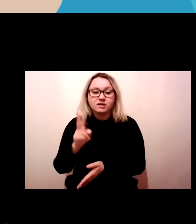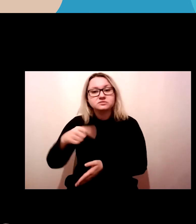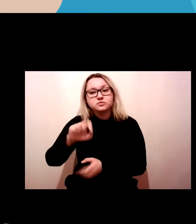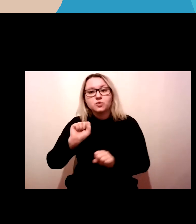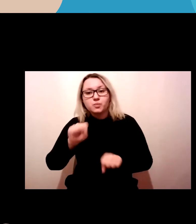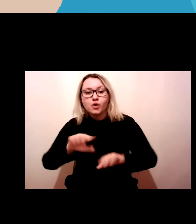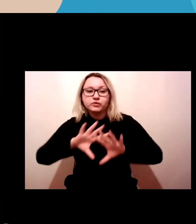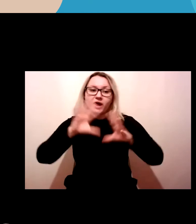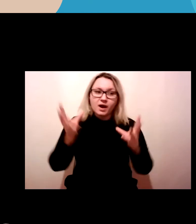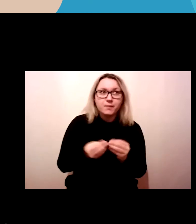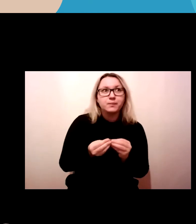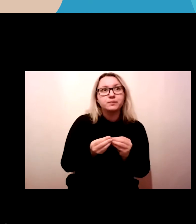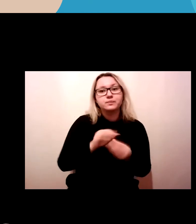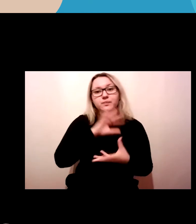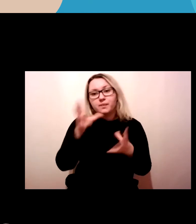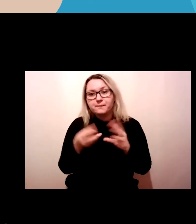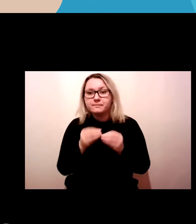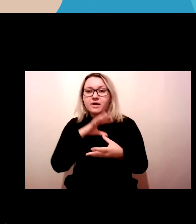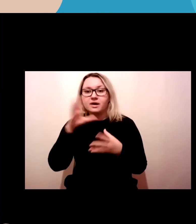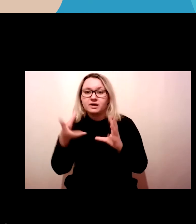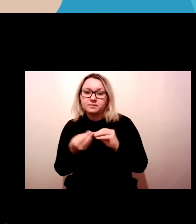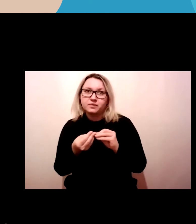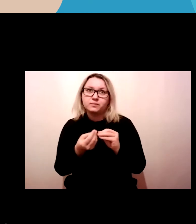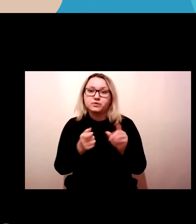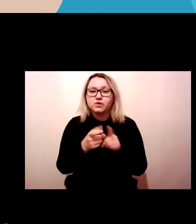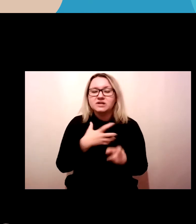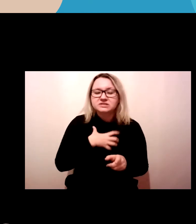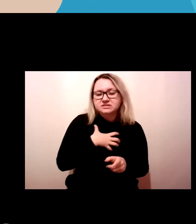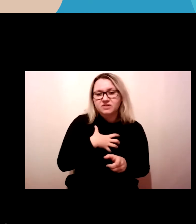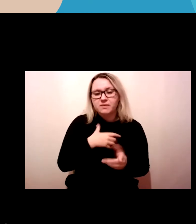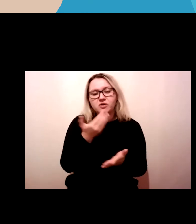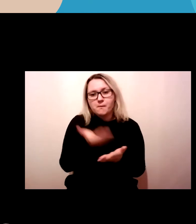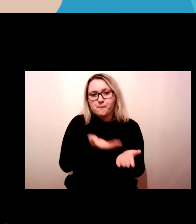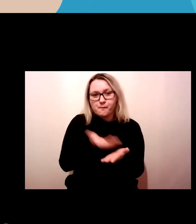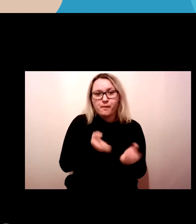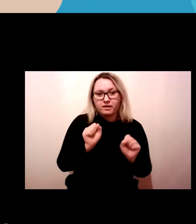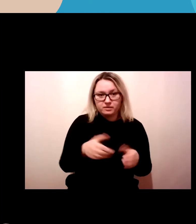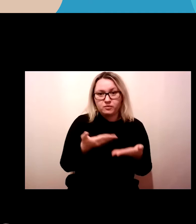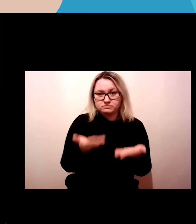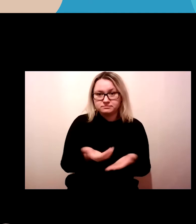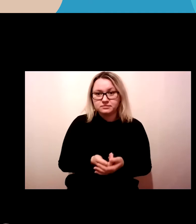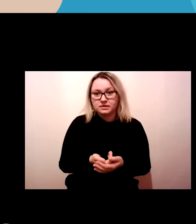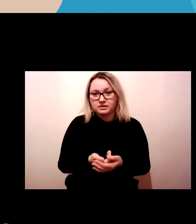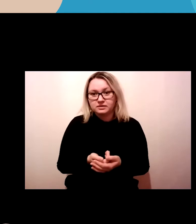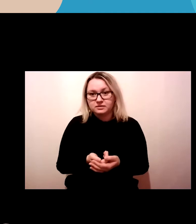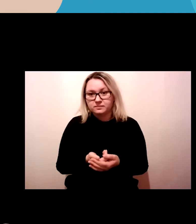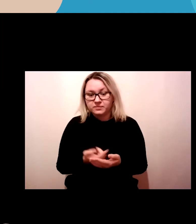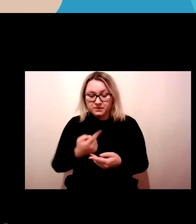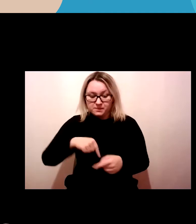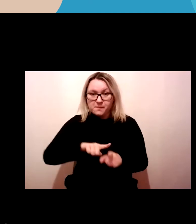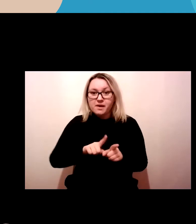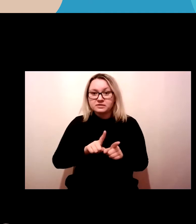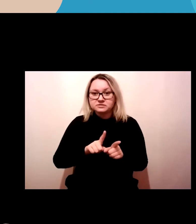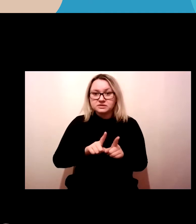now I would like to ask each panelist to summarize